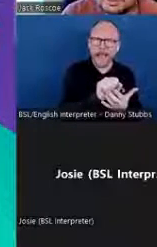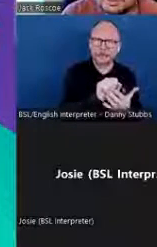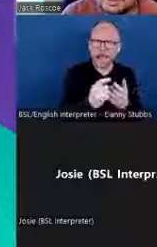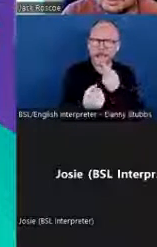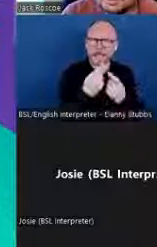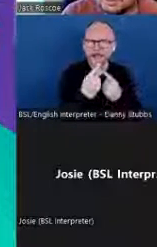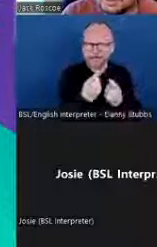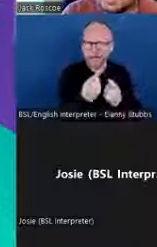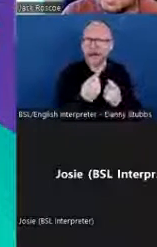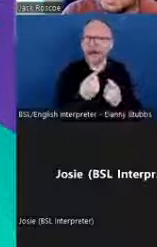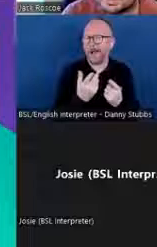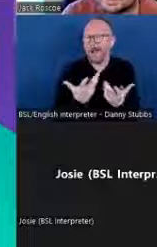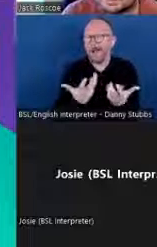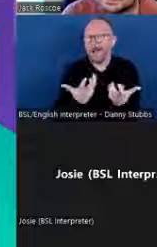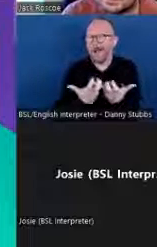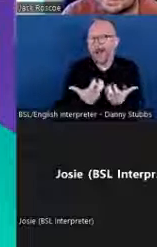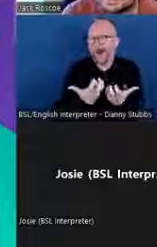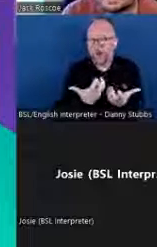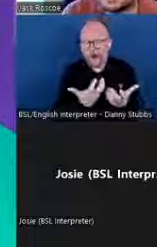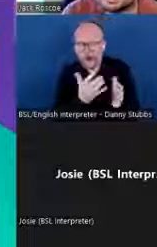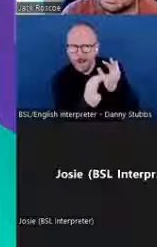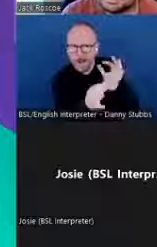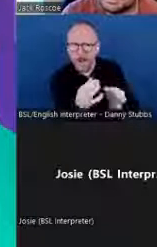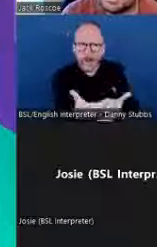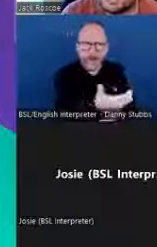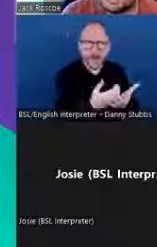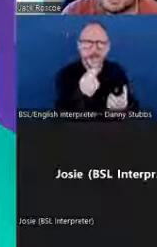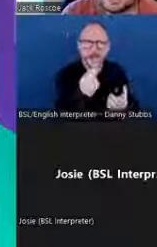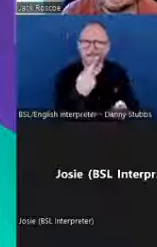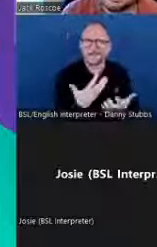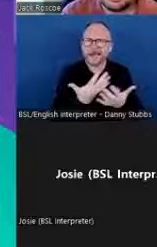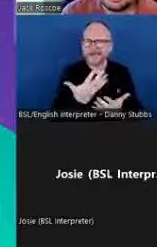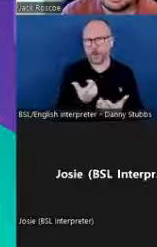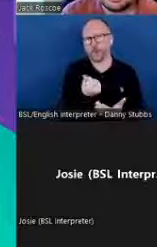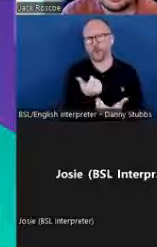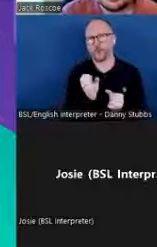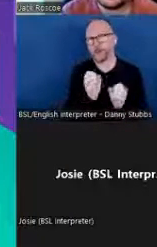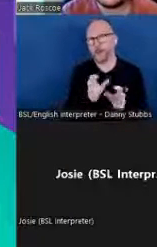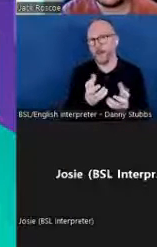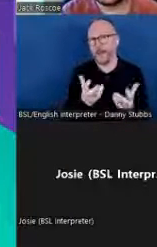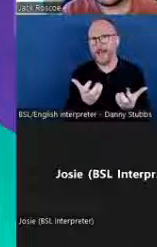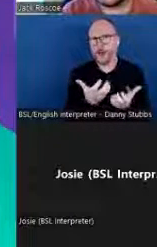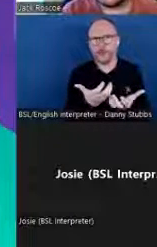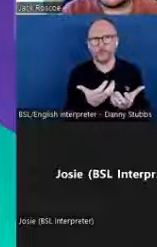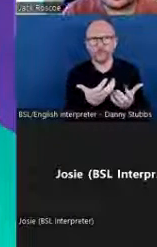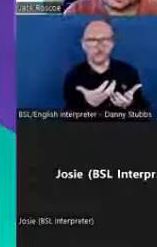we'll cover audience data collection yourself in a moment.